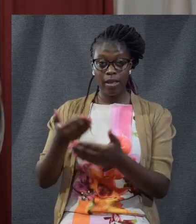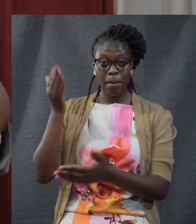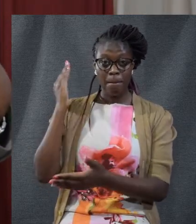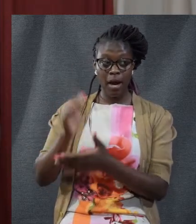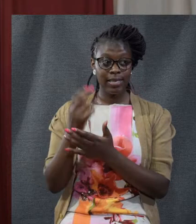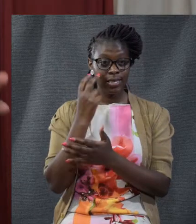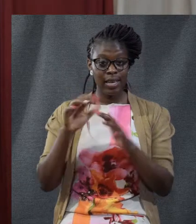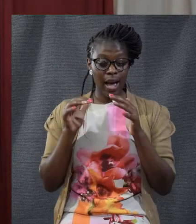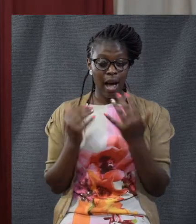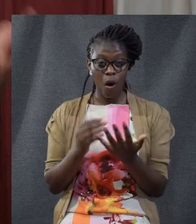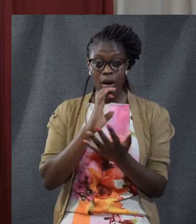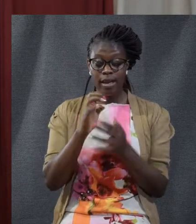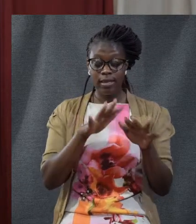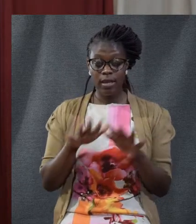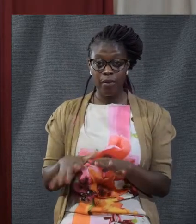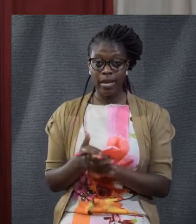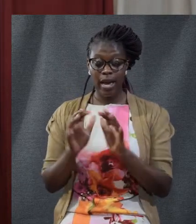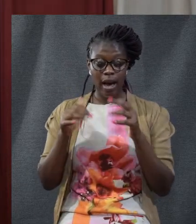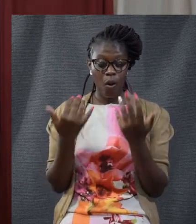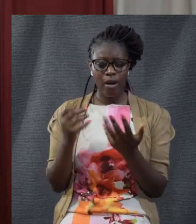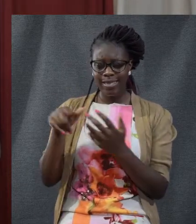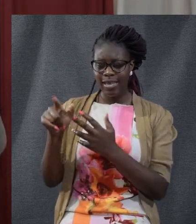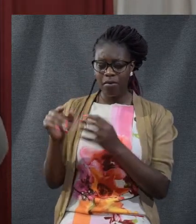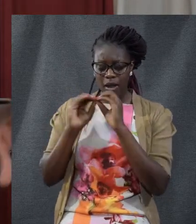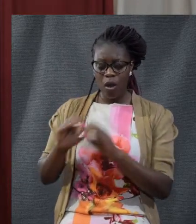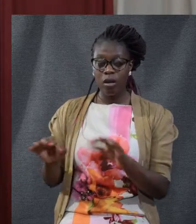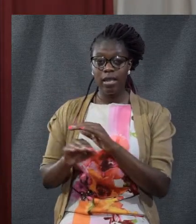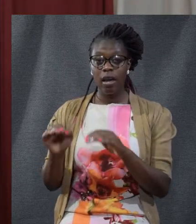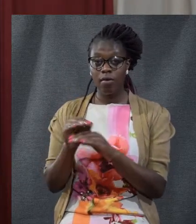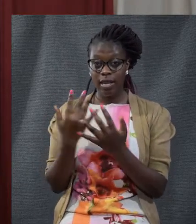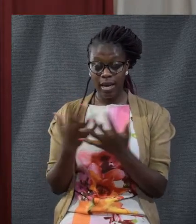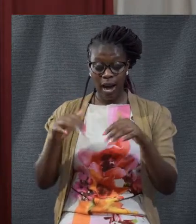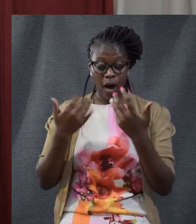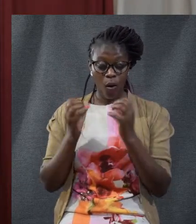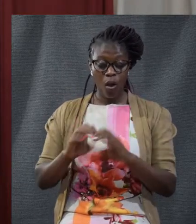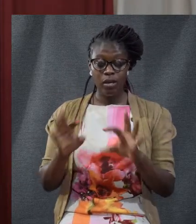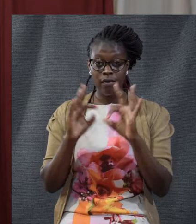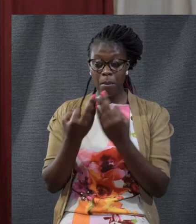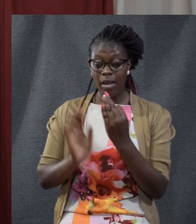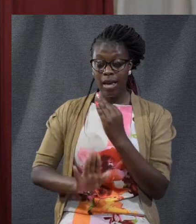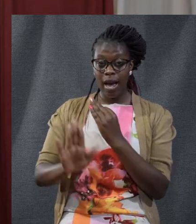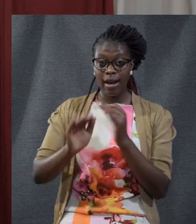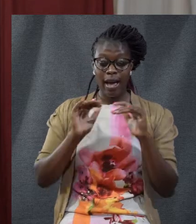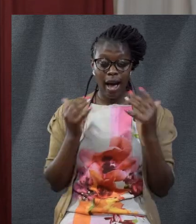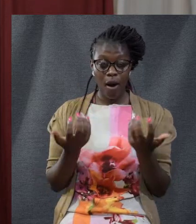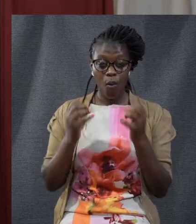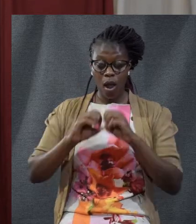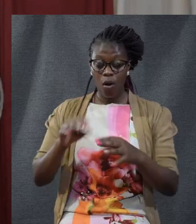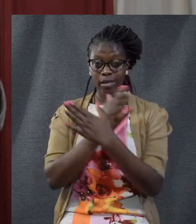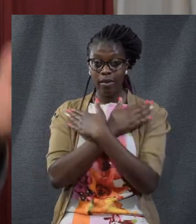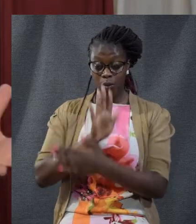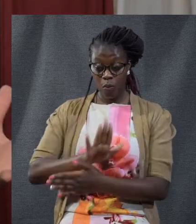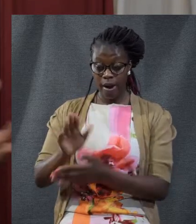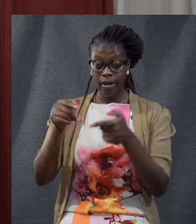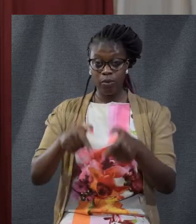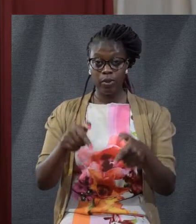have in the past looked at how he suffered, the way he lost everything, the way he lost his family, the way he lost